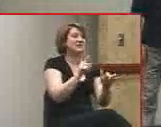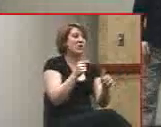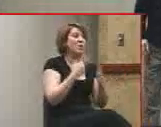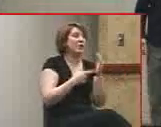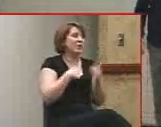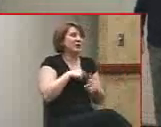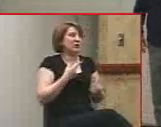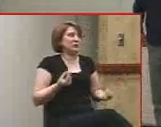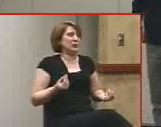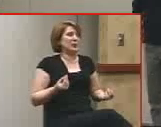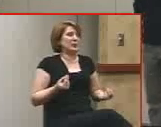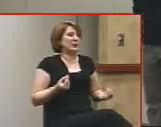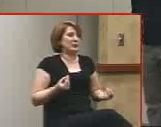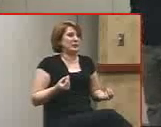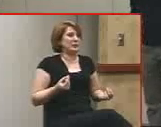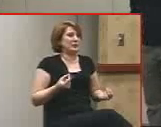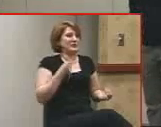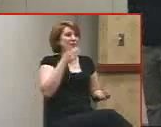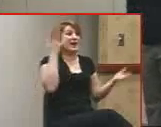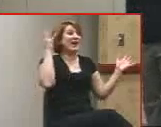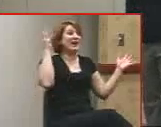do?